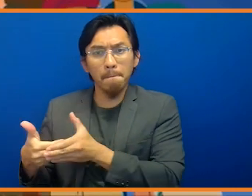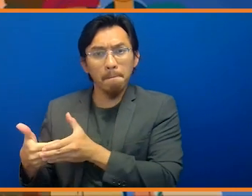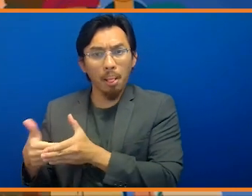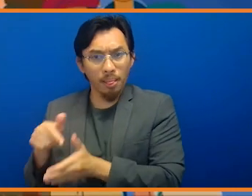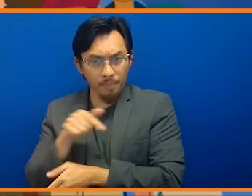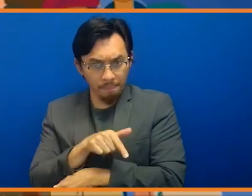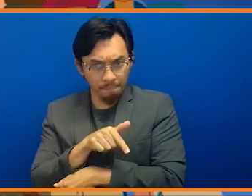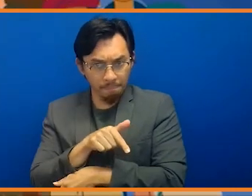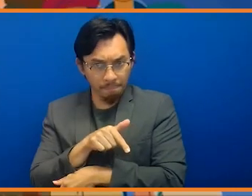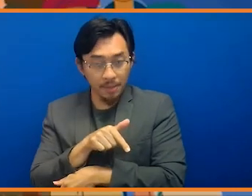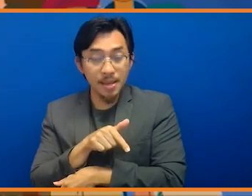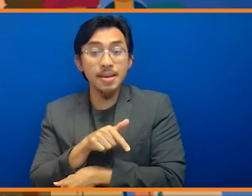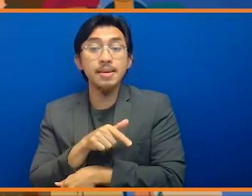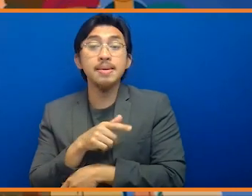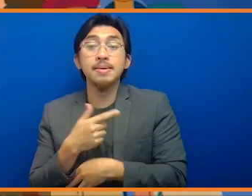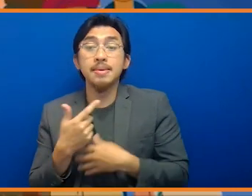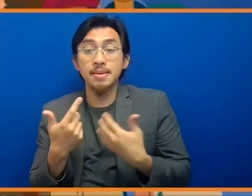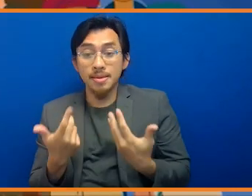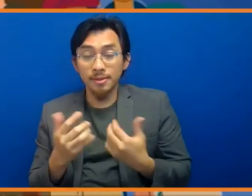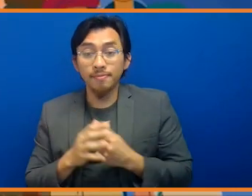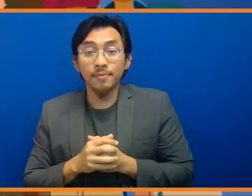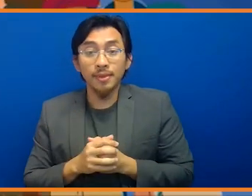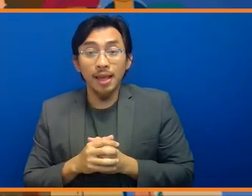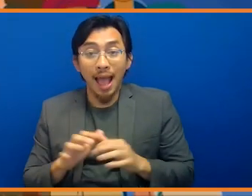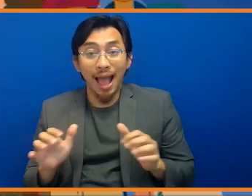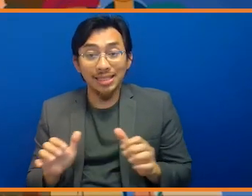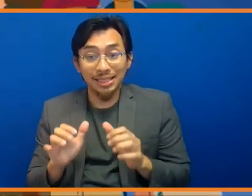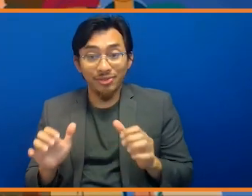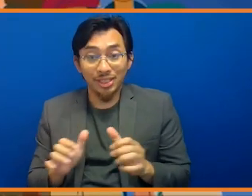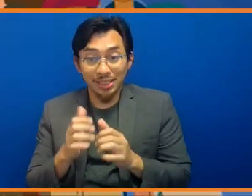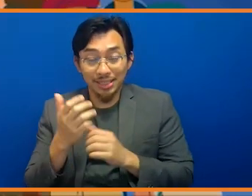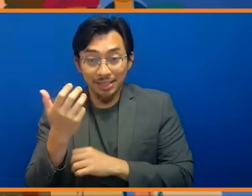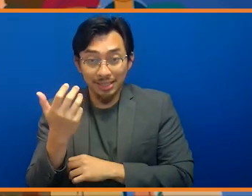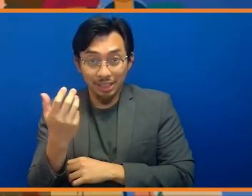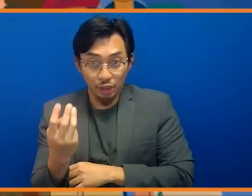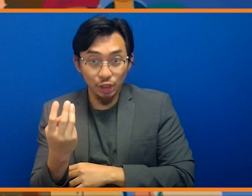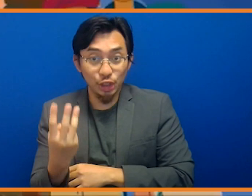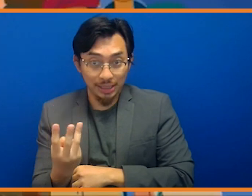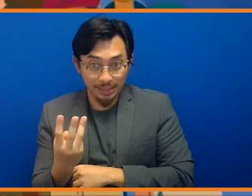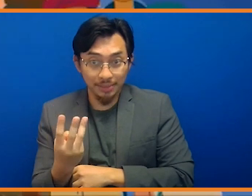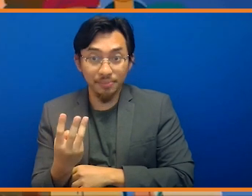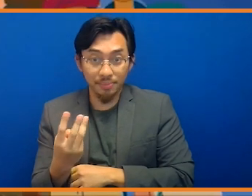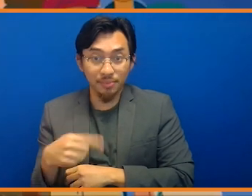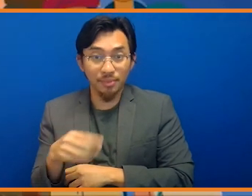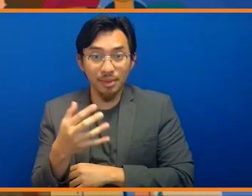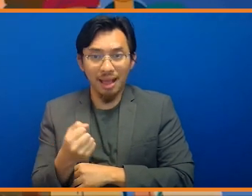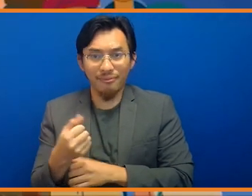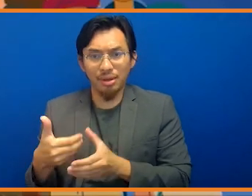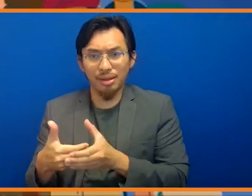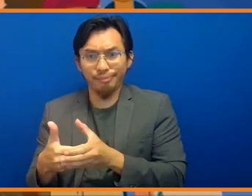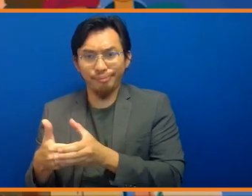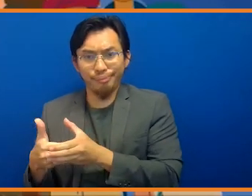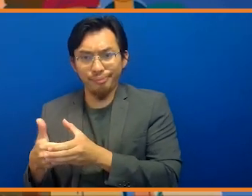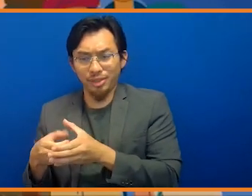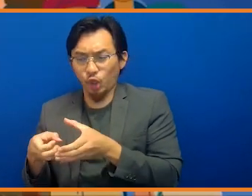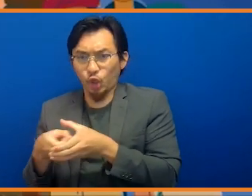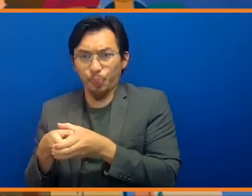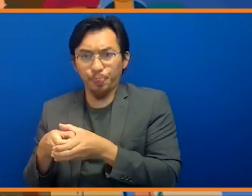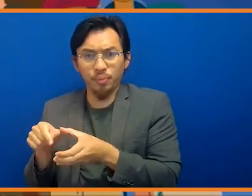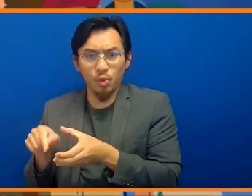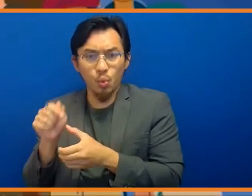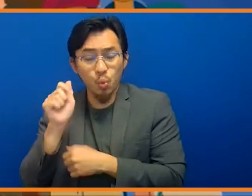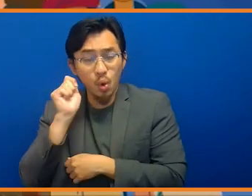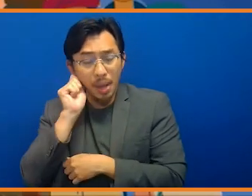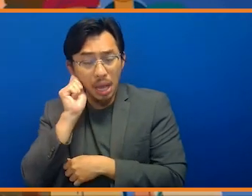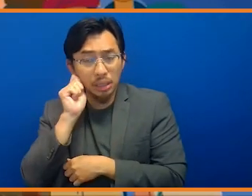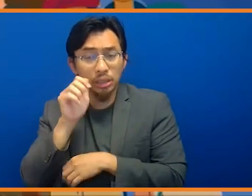end, but at the activity 3. Yeah. Yeah, we have the marginalized group is women, children,